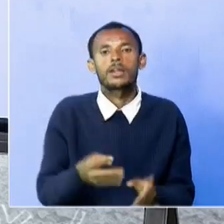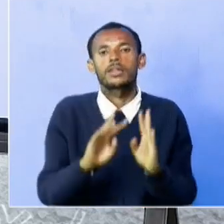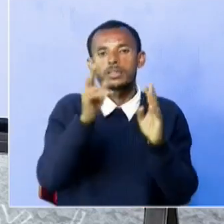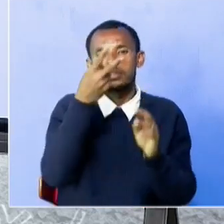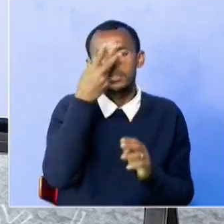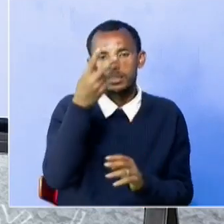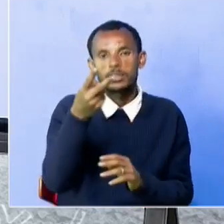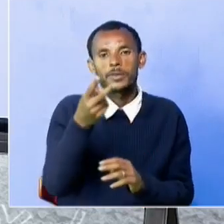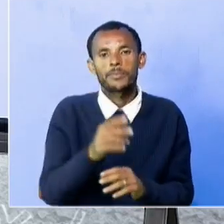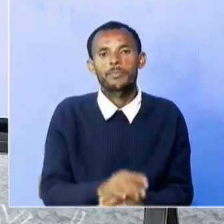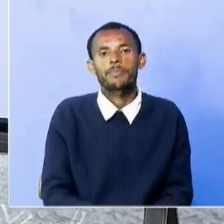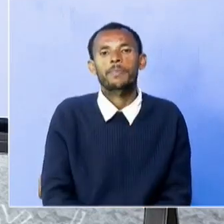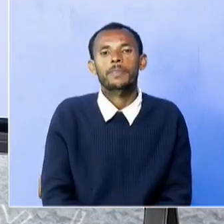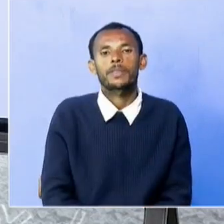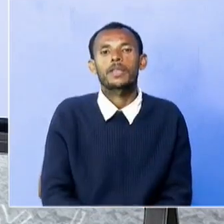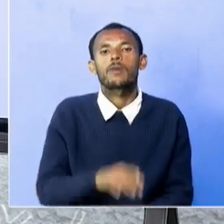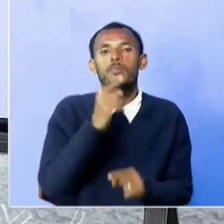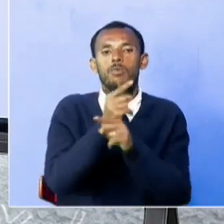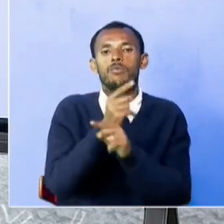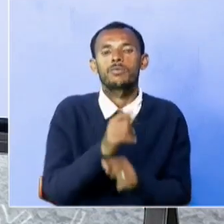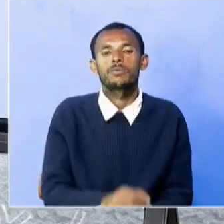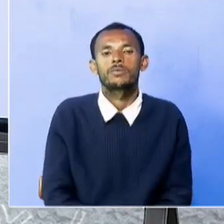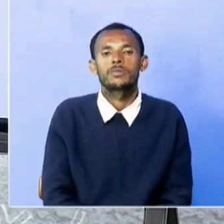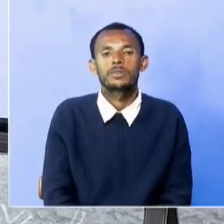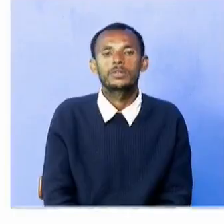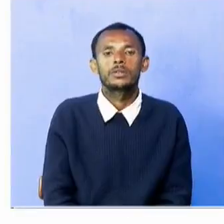see the proof, okay?